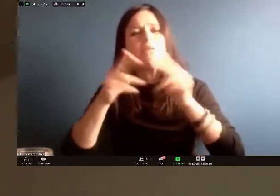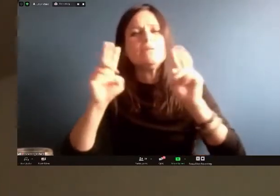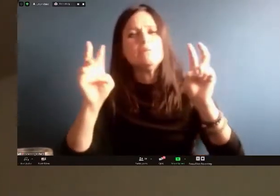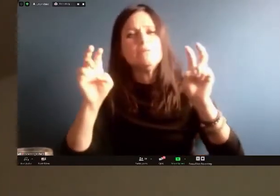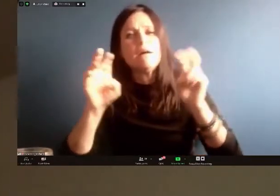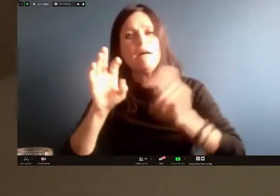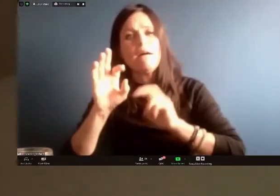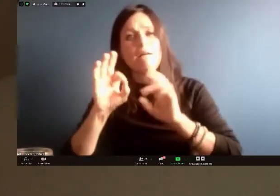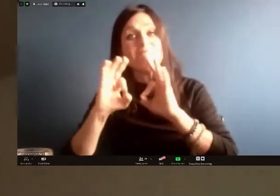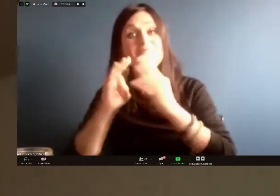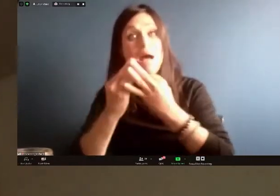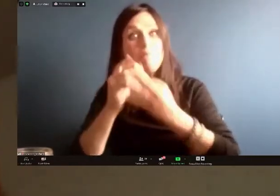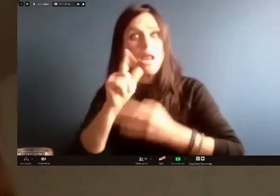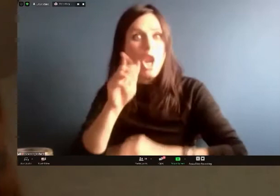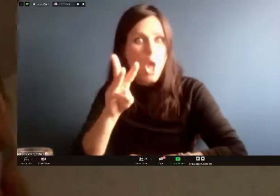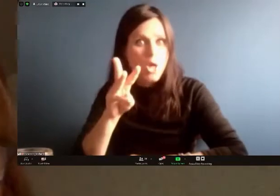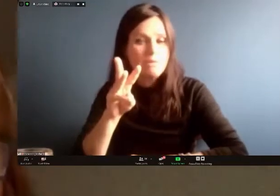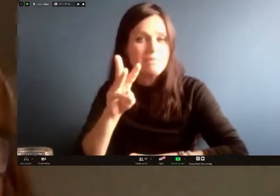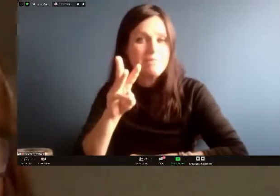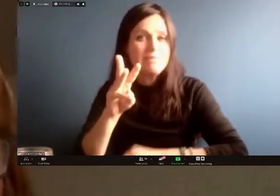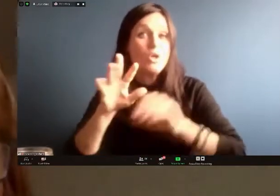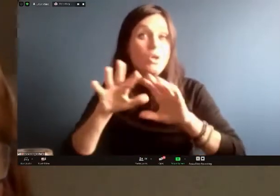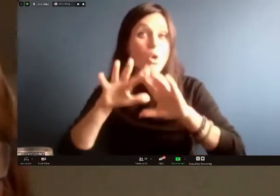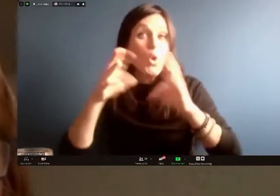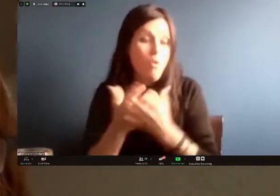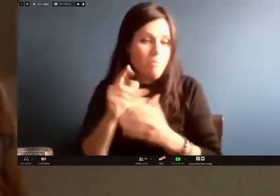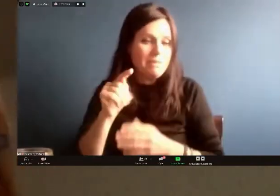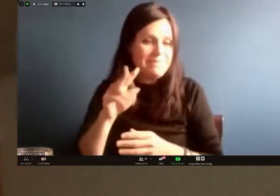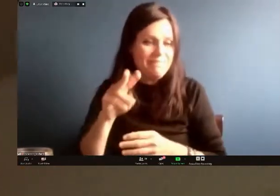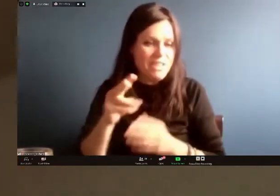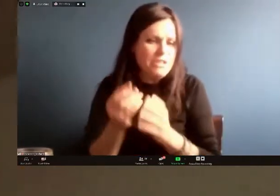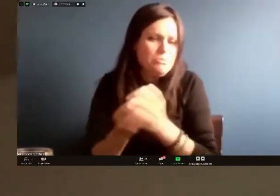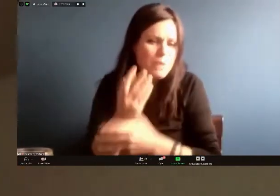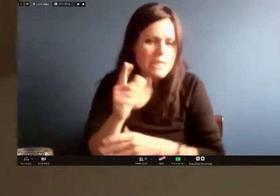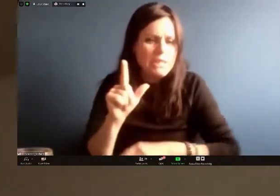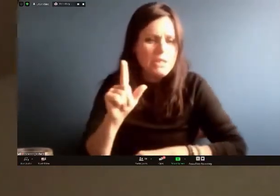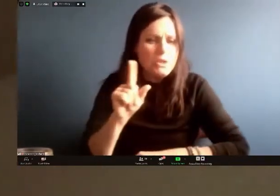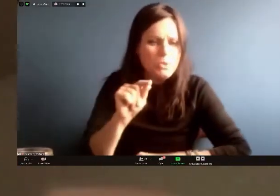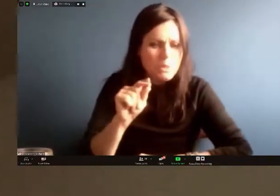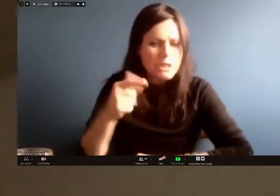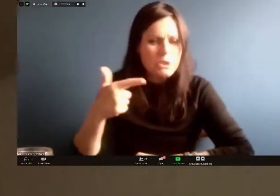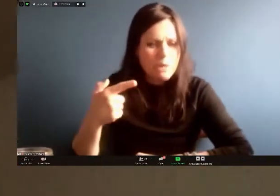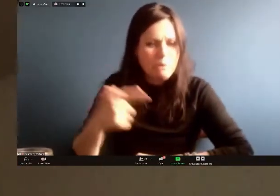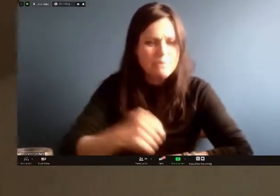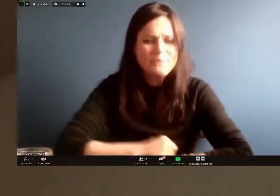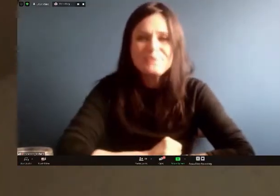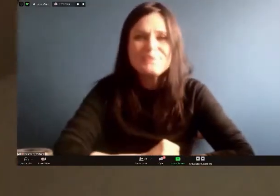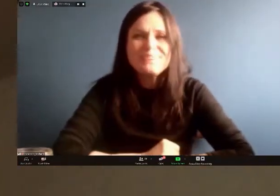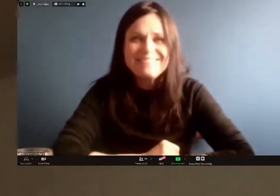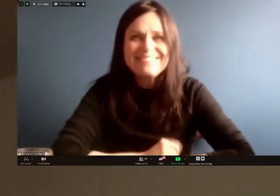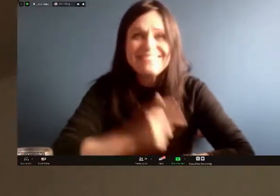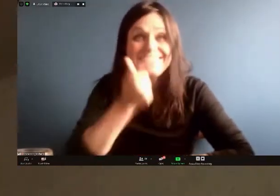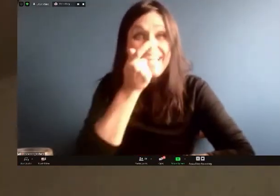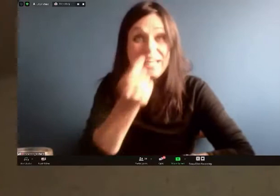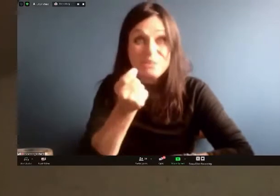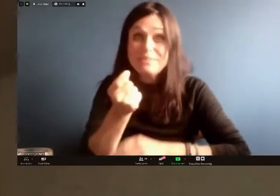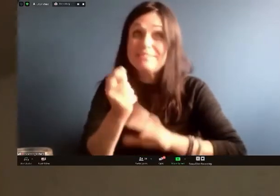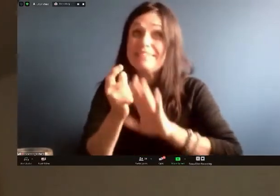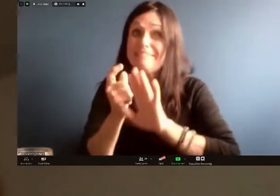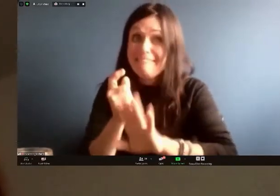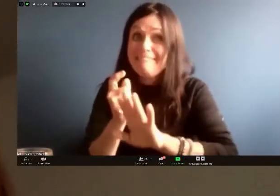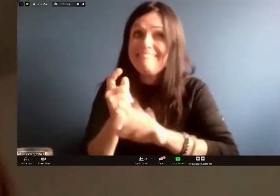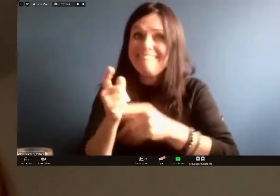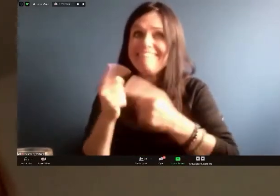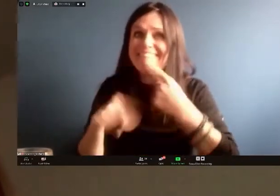Global TV, probably also in the spring of 2021. So it's been very interesting going back into that